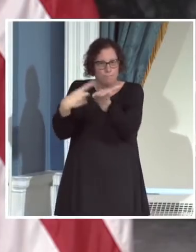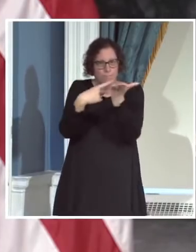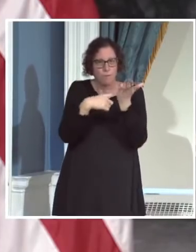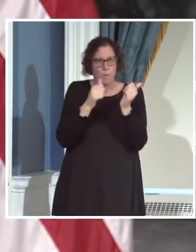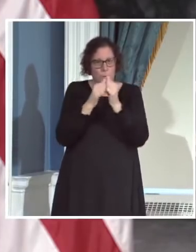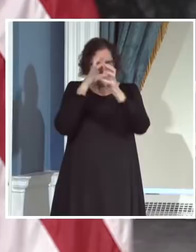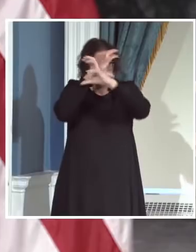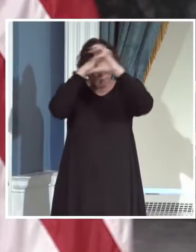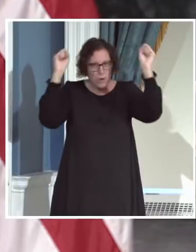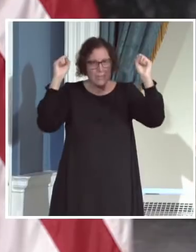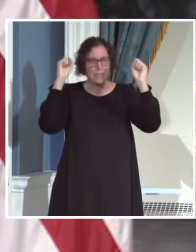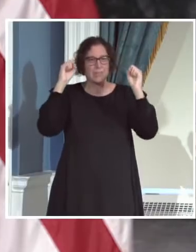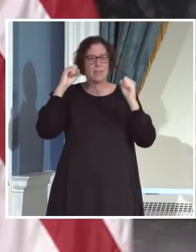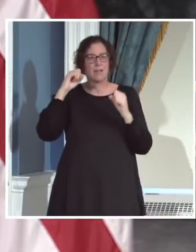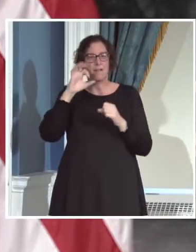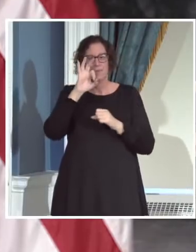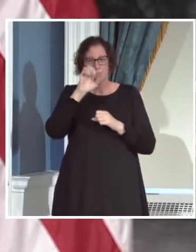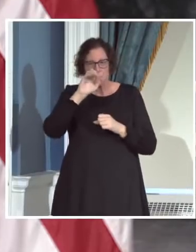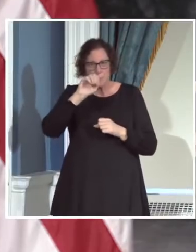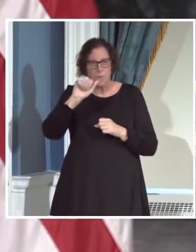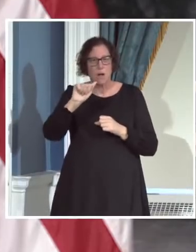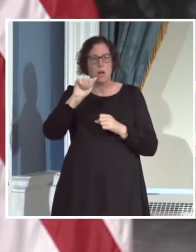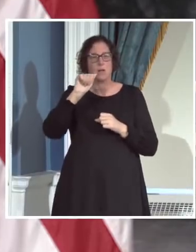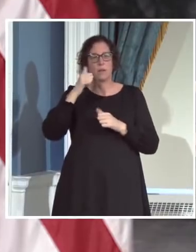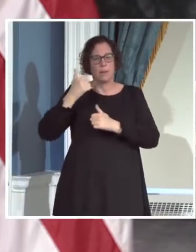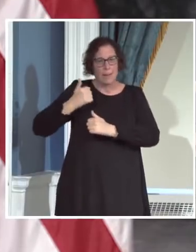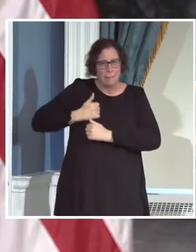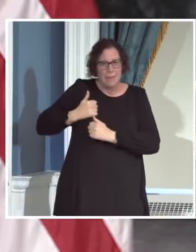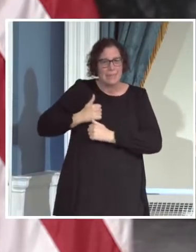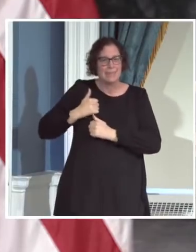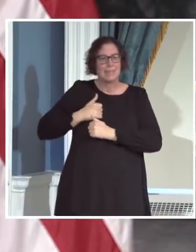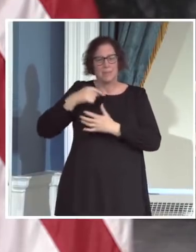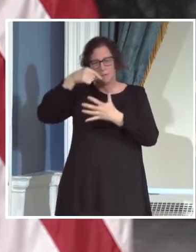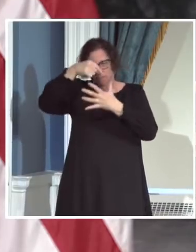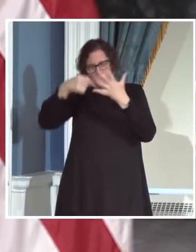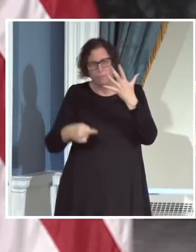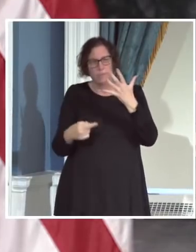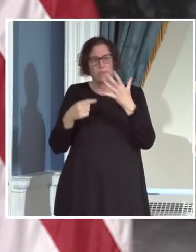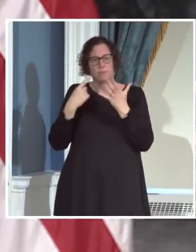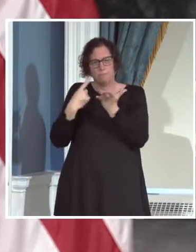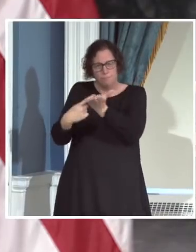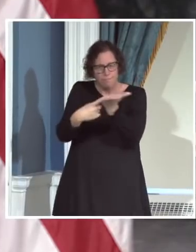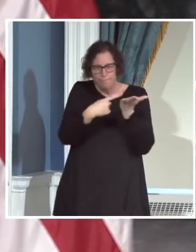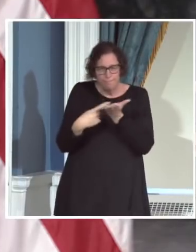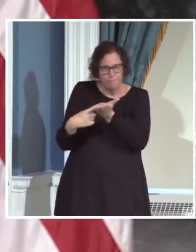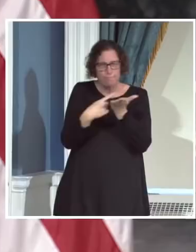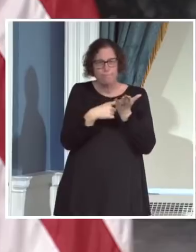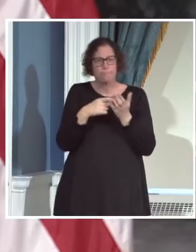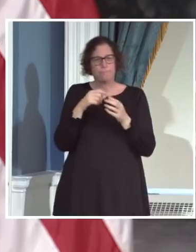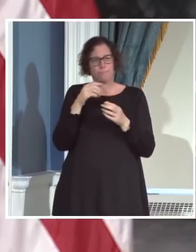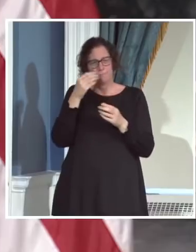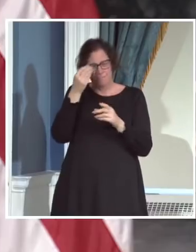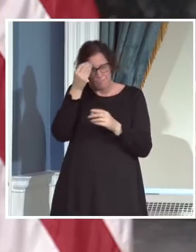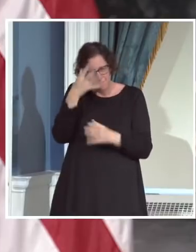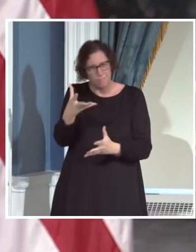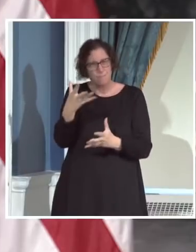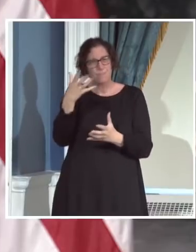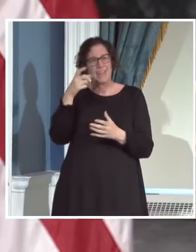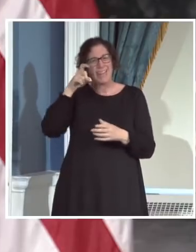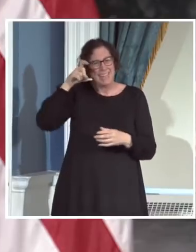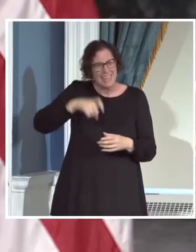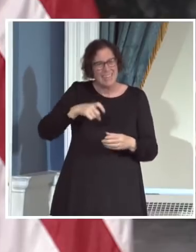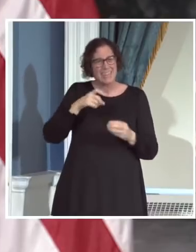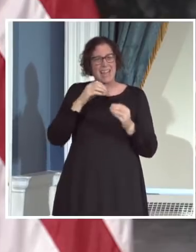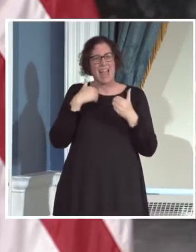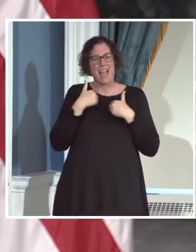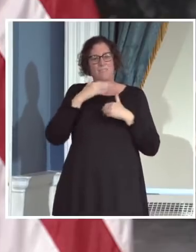administrator, and I could go on and mention others as well. And I've said we must have a national mobilization of our doctors, our nurses all